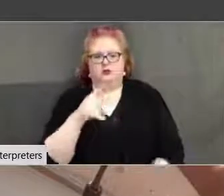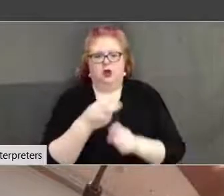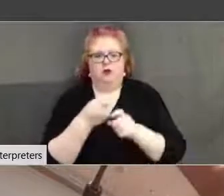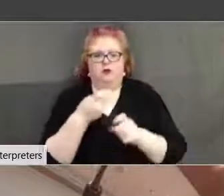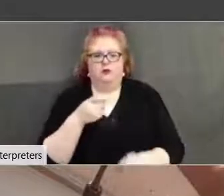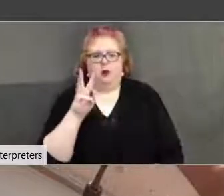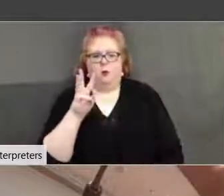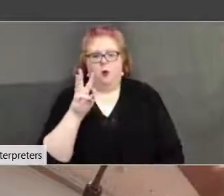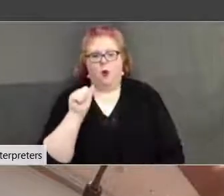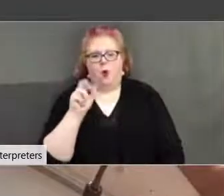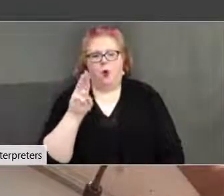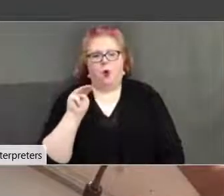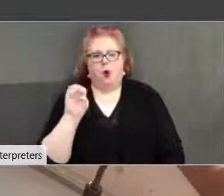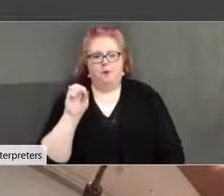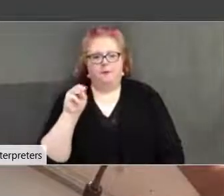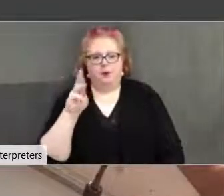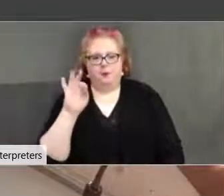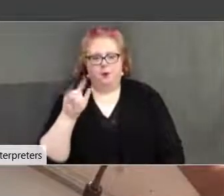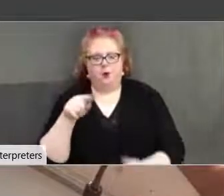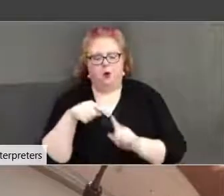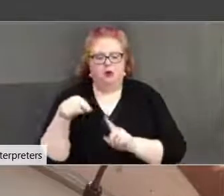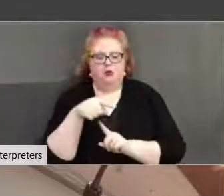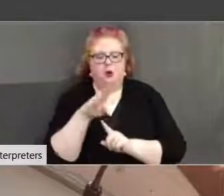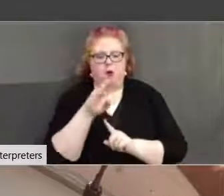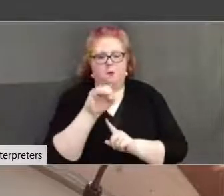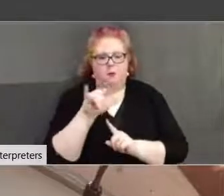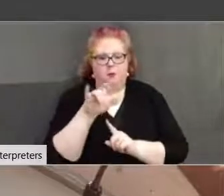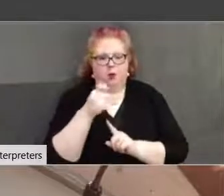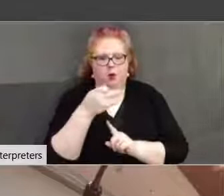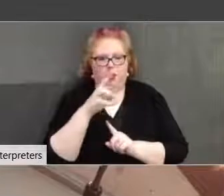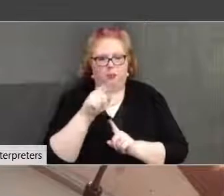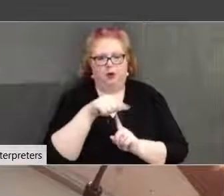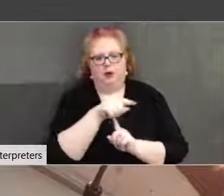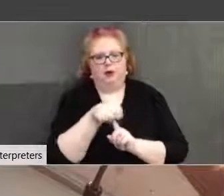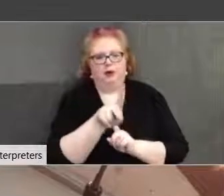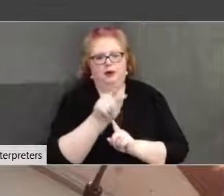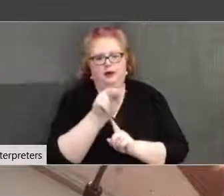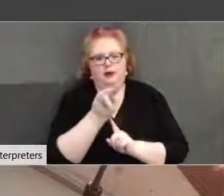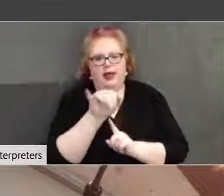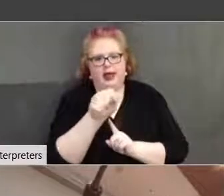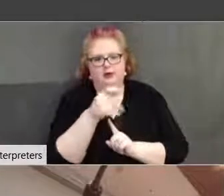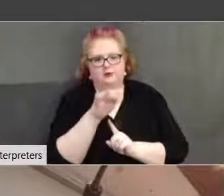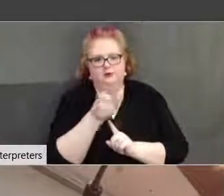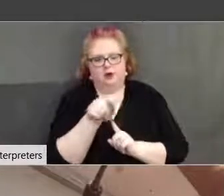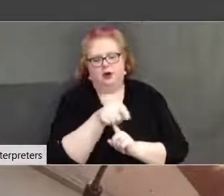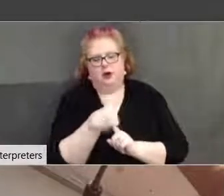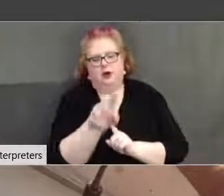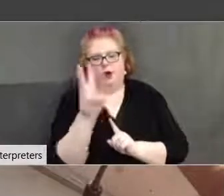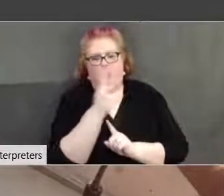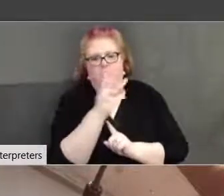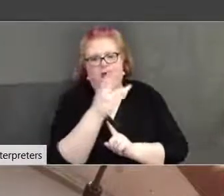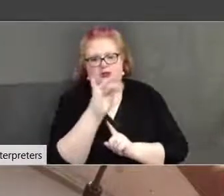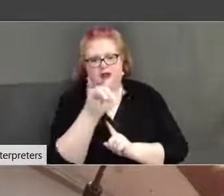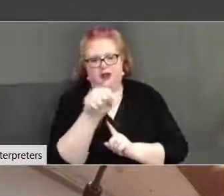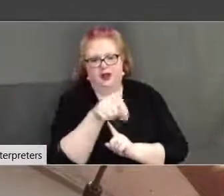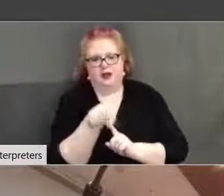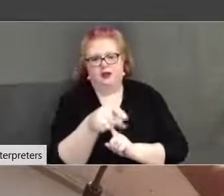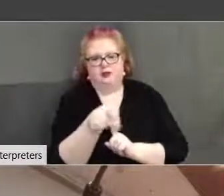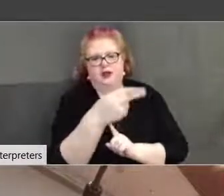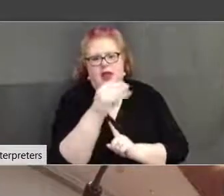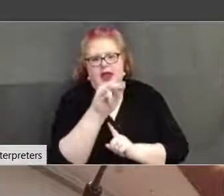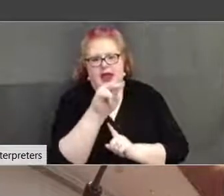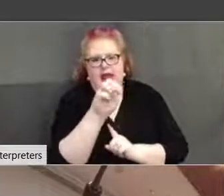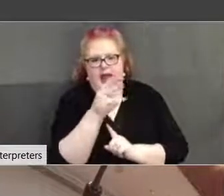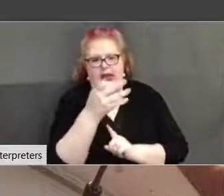the way down through Boyle Park, Canis Park, through Western Hills, into Hyman, and over to Brody it's going Creek. that way. Okay, I guess I'm thinking the